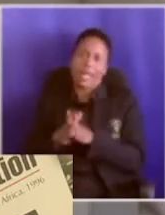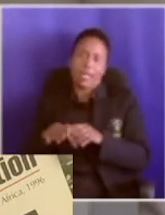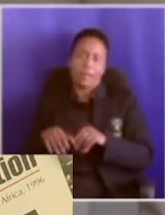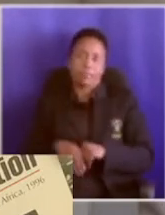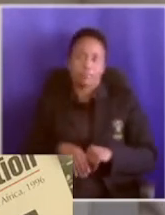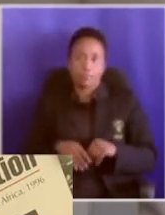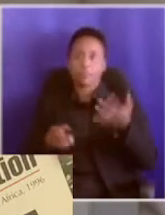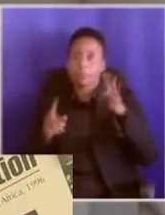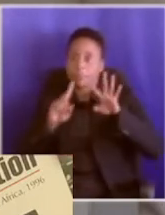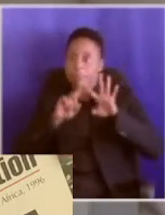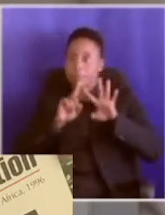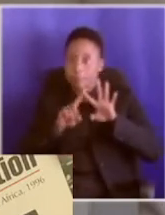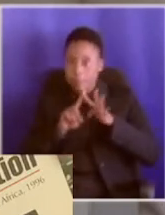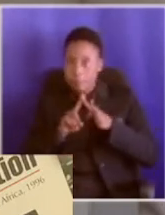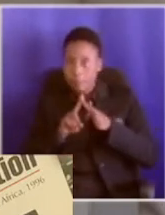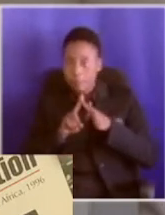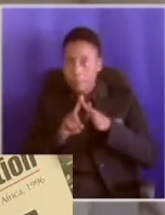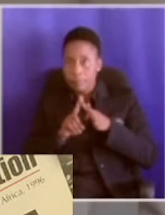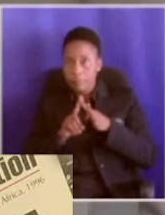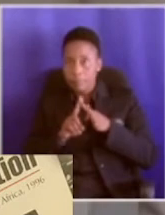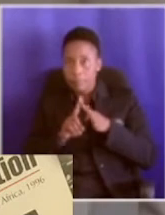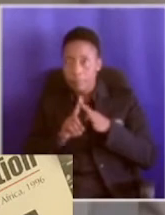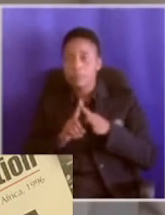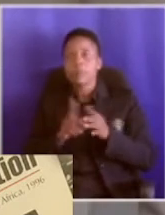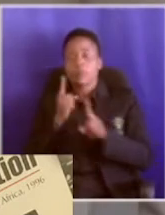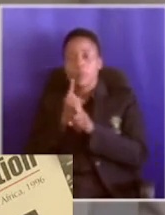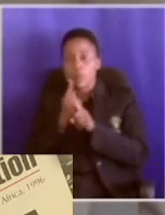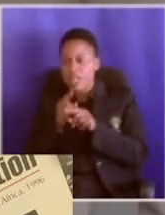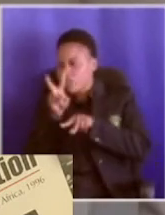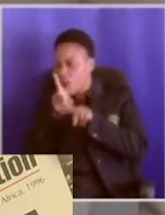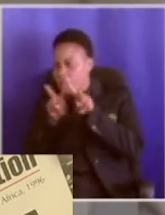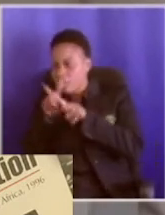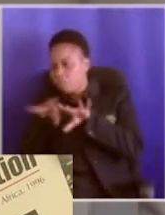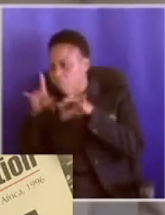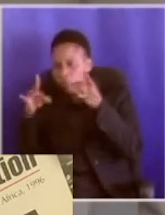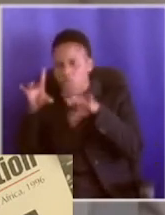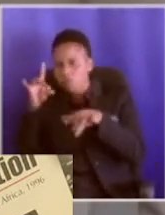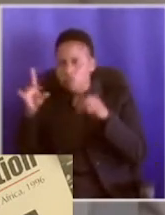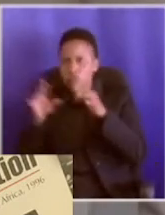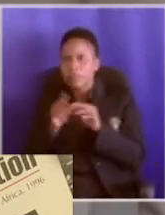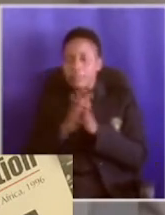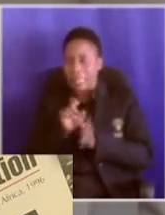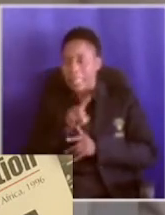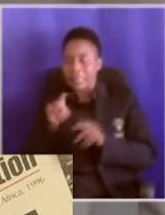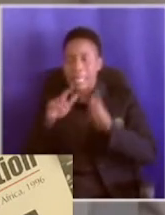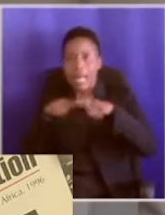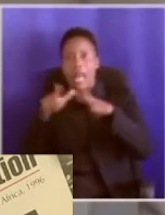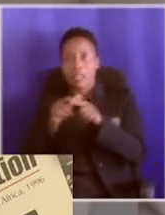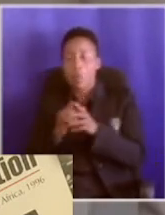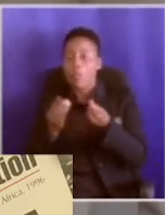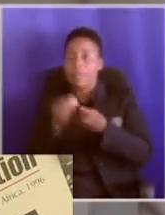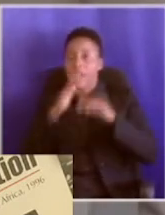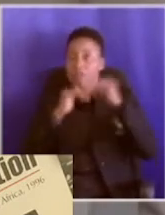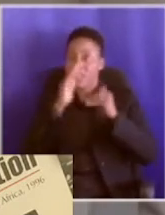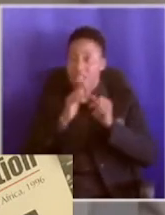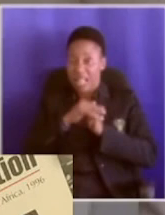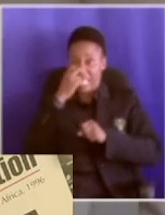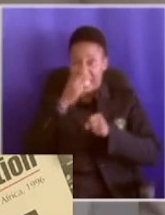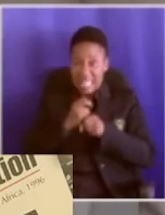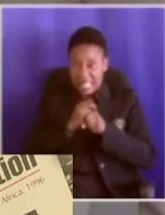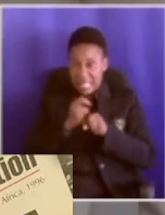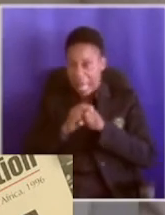Fourth, couple the process of surveying and titling individual plots of land with an infrastructure needs assessment